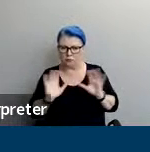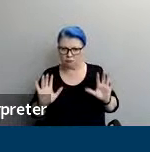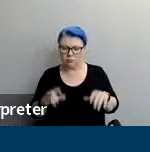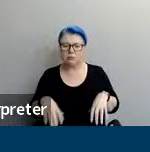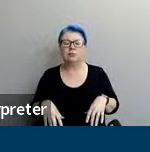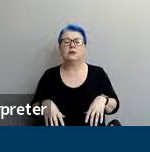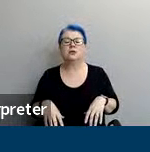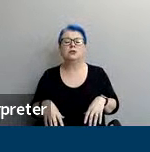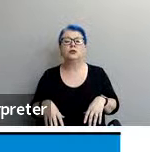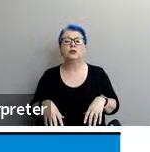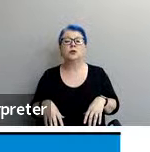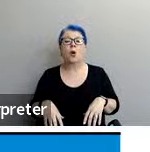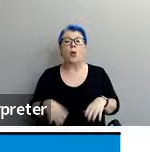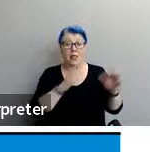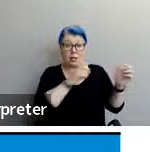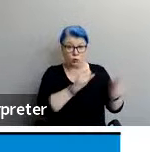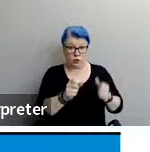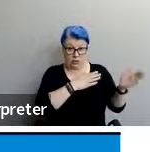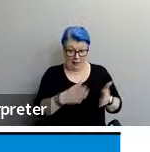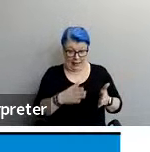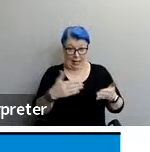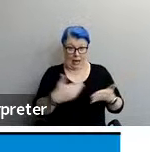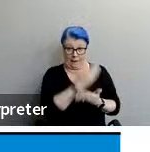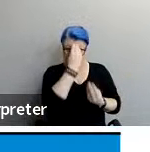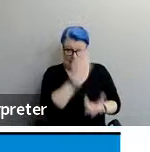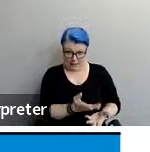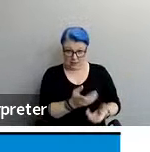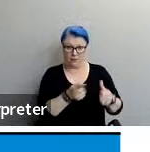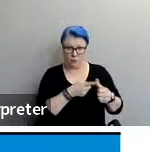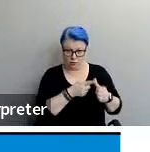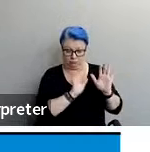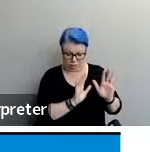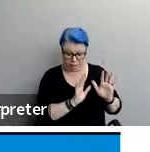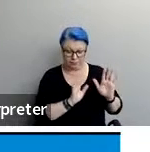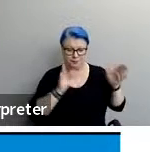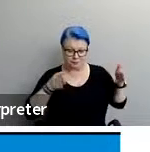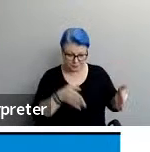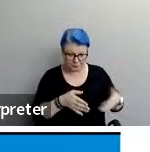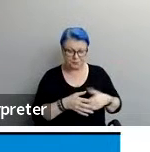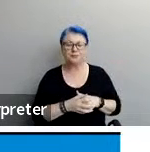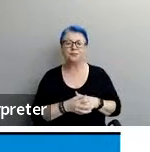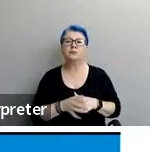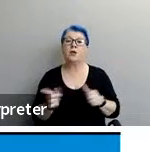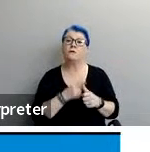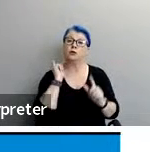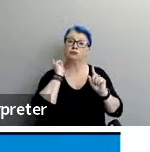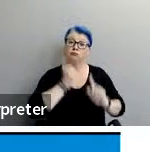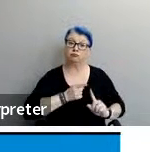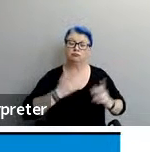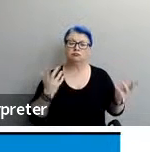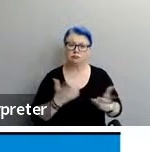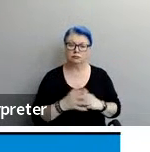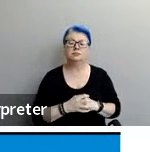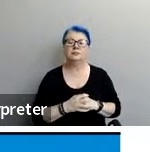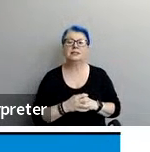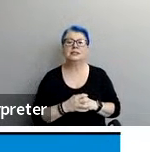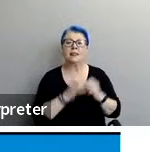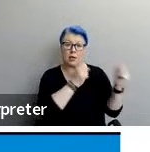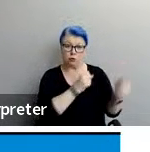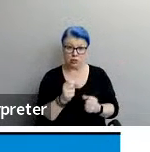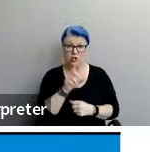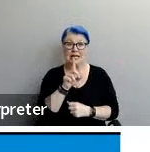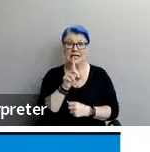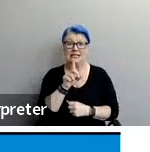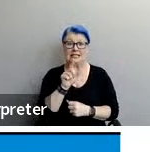So we'll start with our strategic plan progress update. So our first goal is those strategic